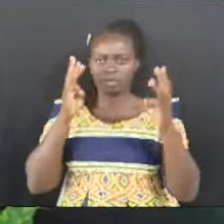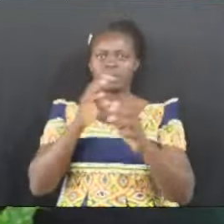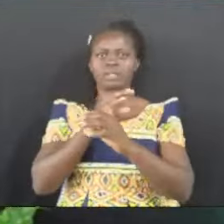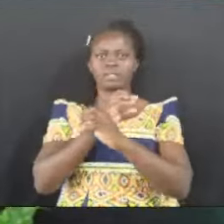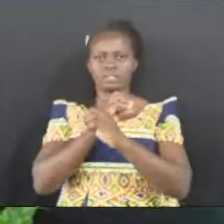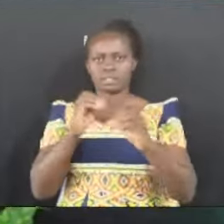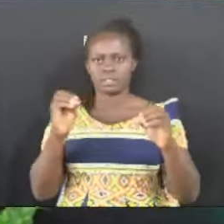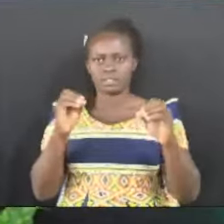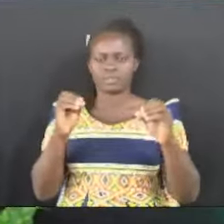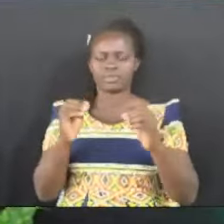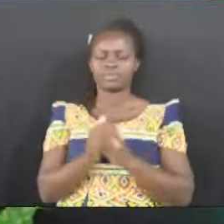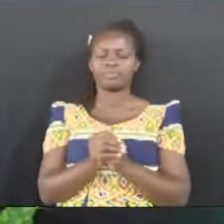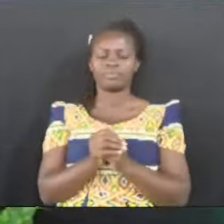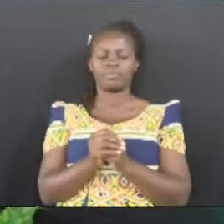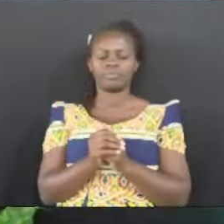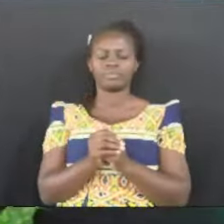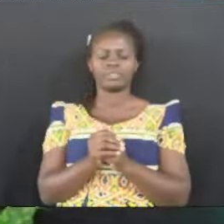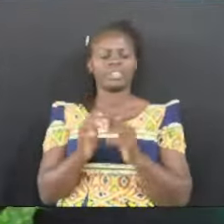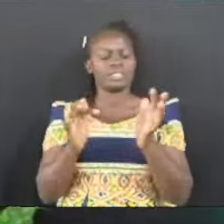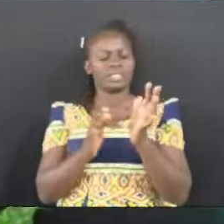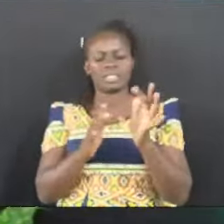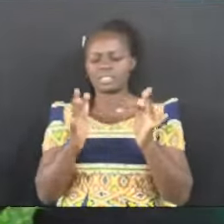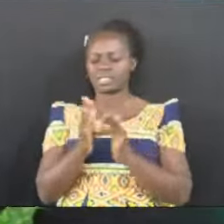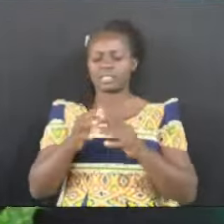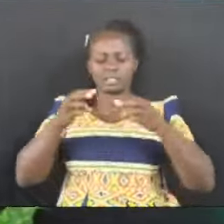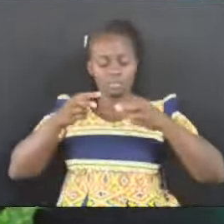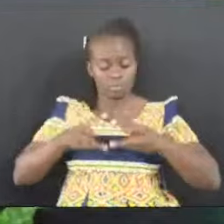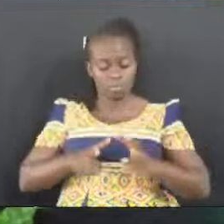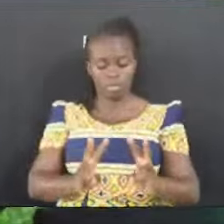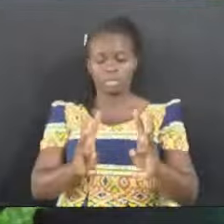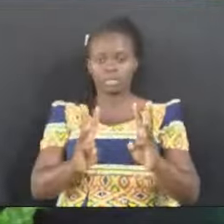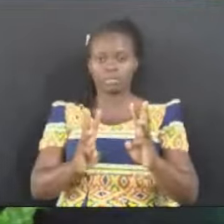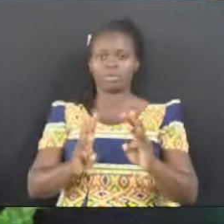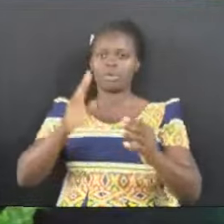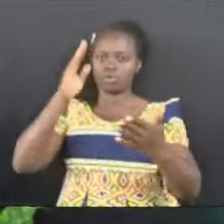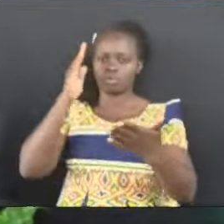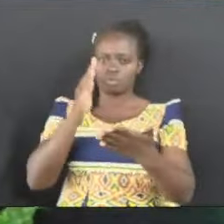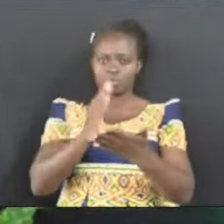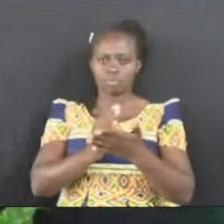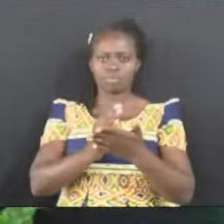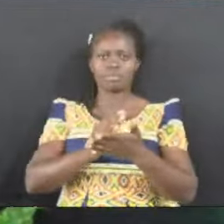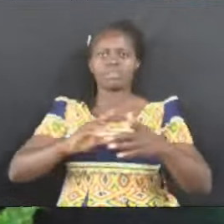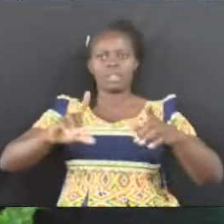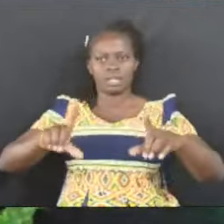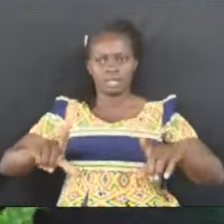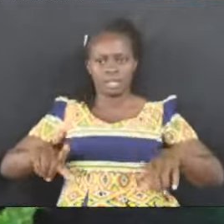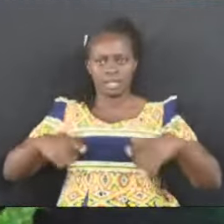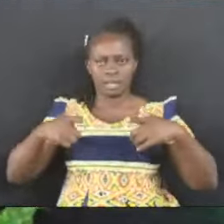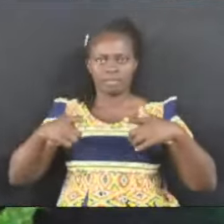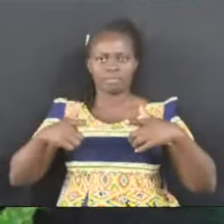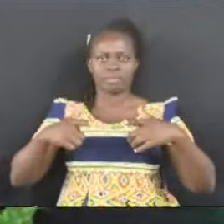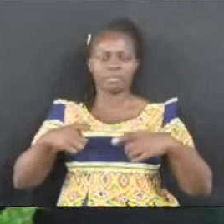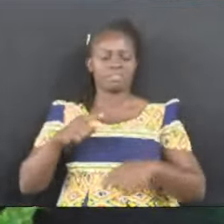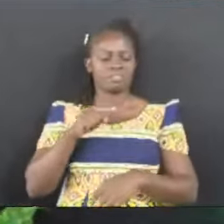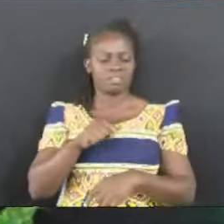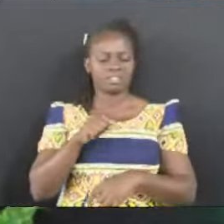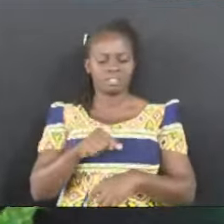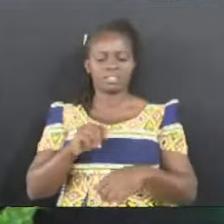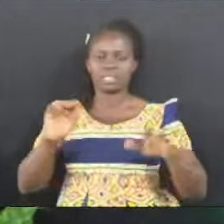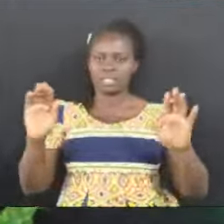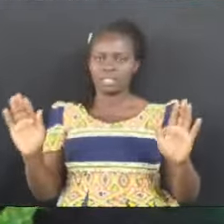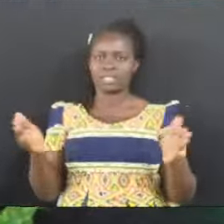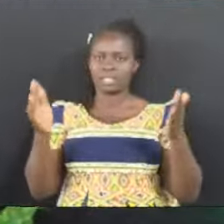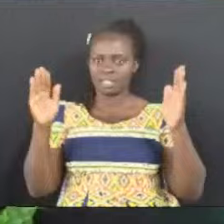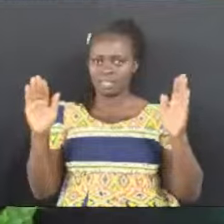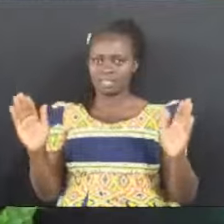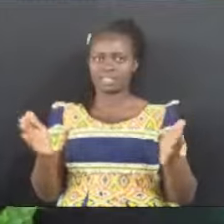life. I am the way, the truth, and the life. Those are not just words for me today. They sustain